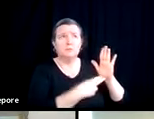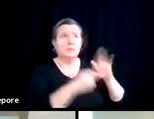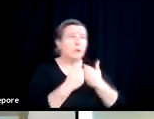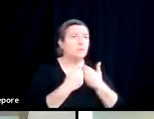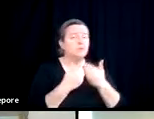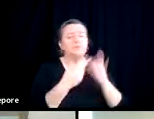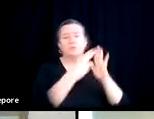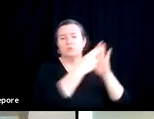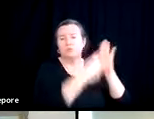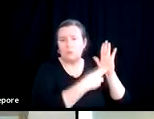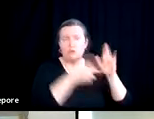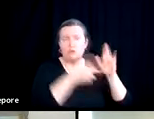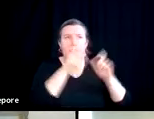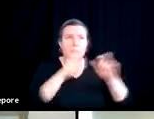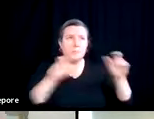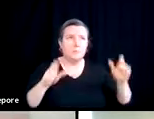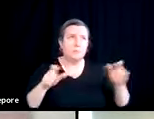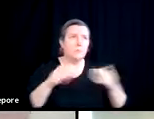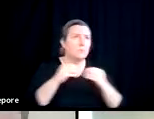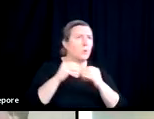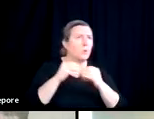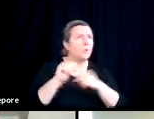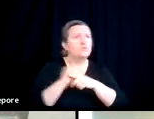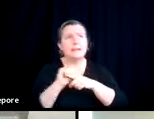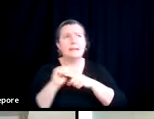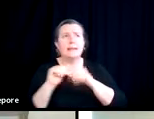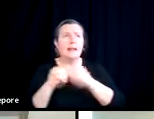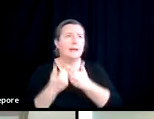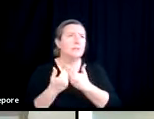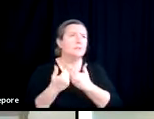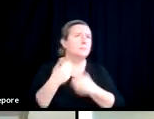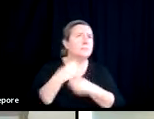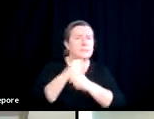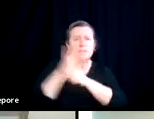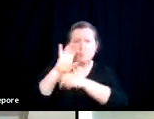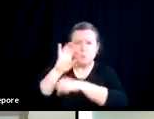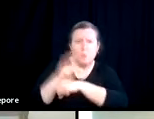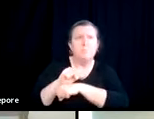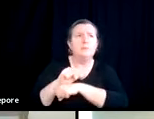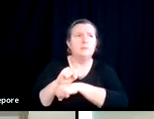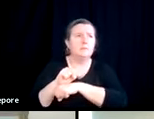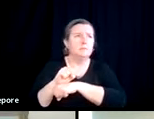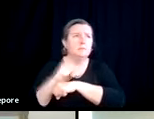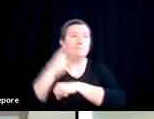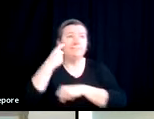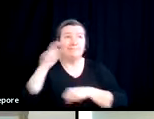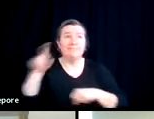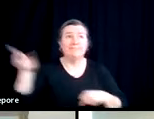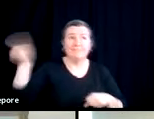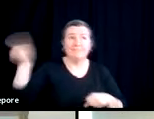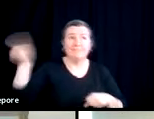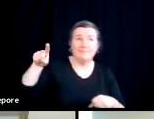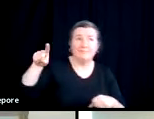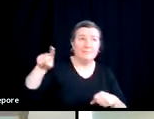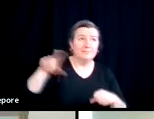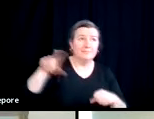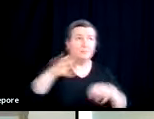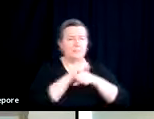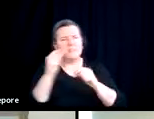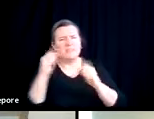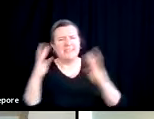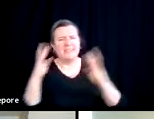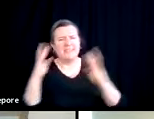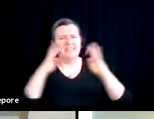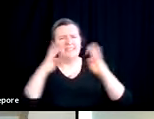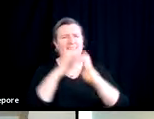on appointment scheduling. We were finding that was not as easy as we thought it